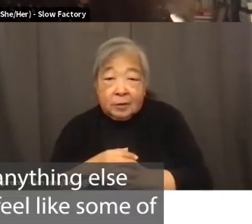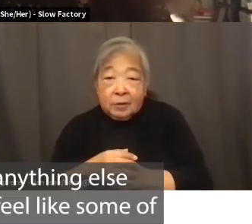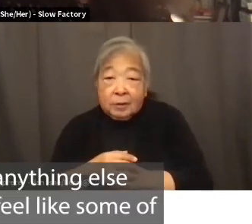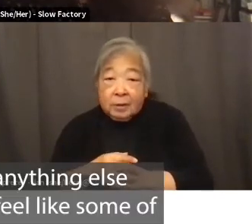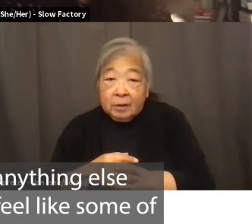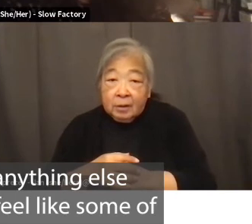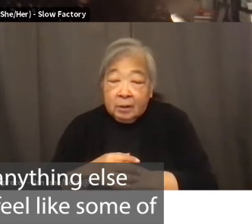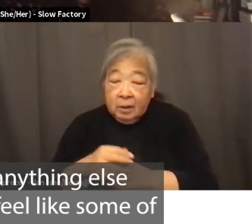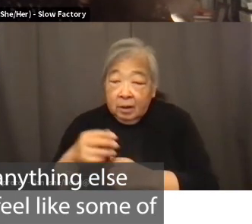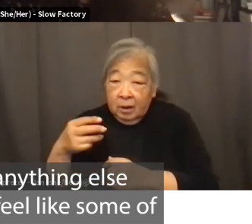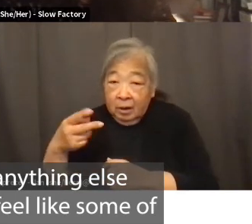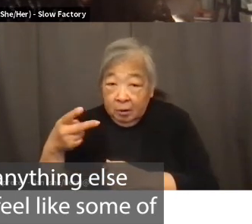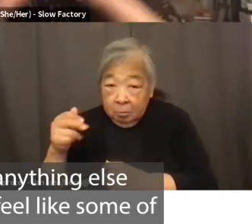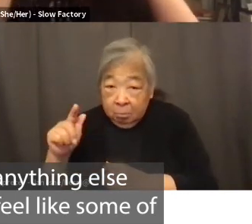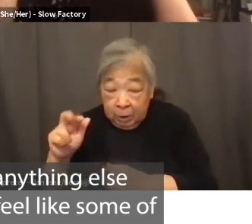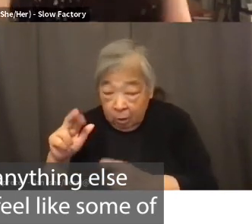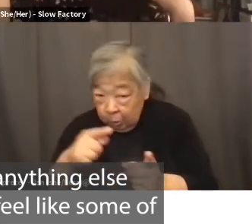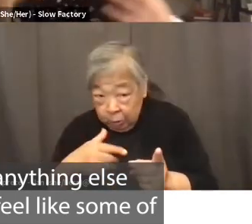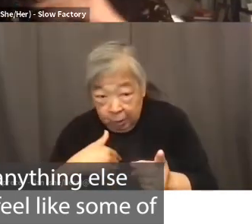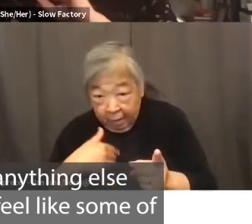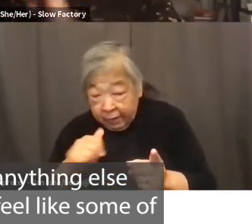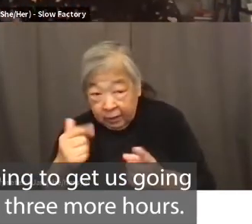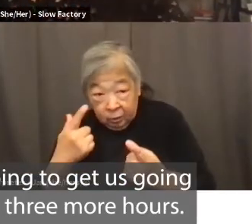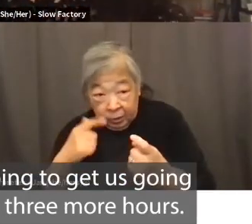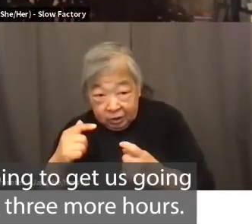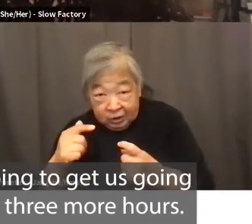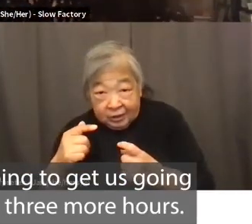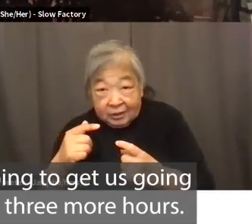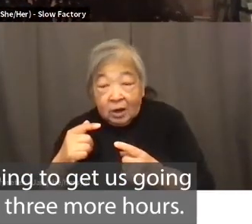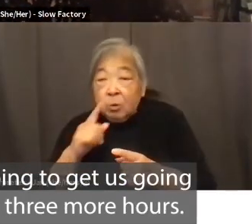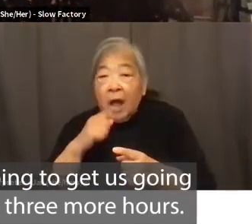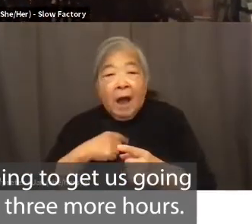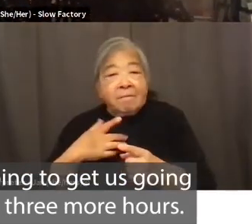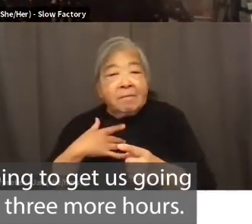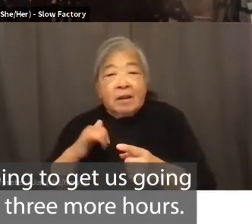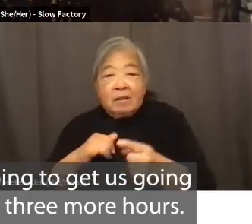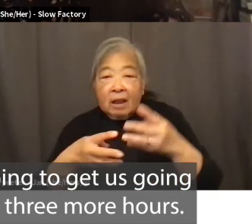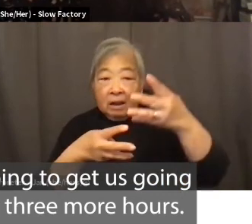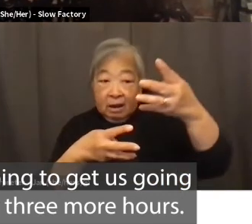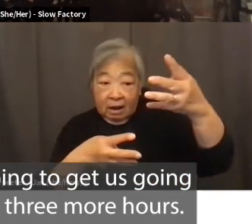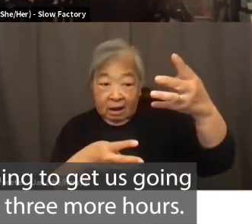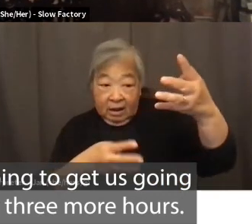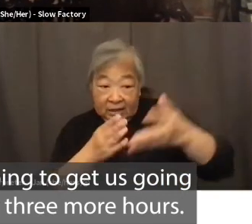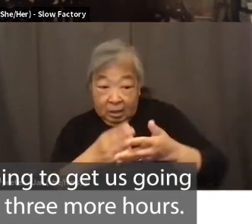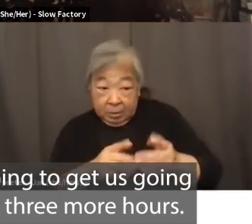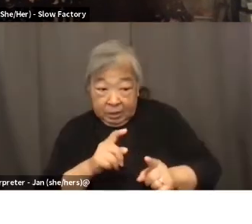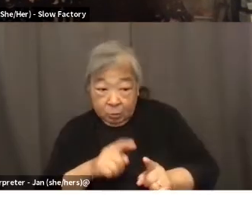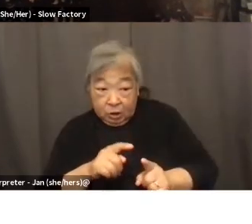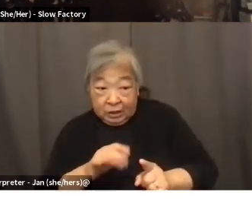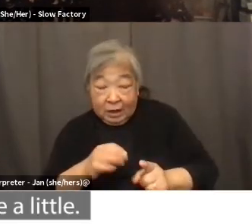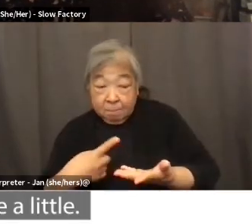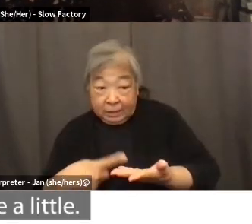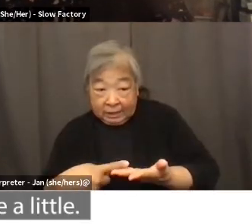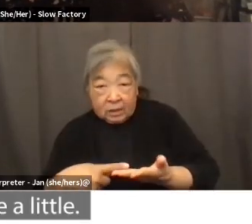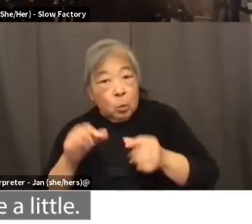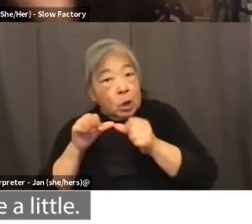Celine, do you have anything else? I mean, I literally, I feel like some of these questions are going to get us going for like maybe 2-3 more hours.